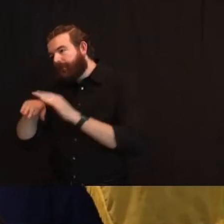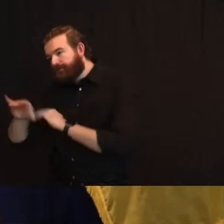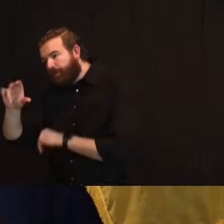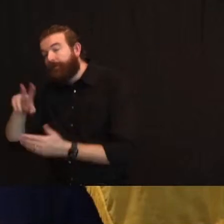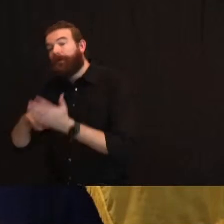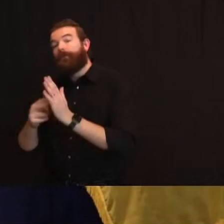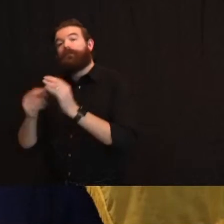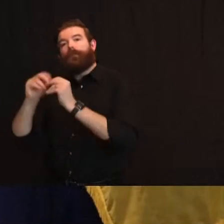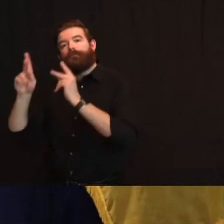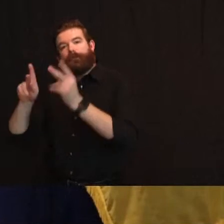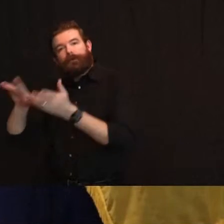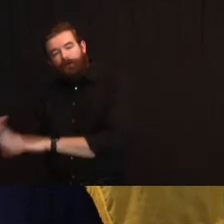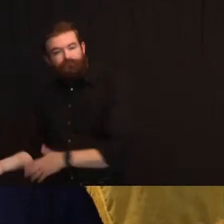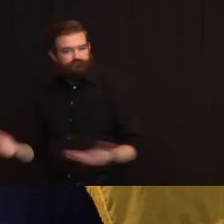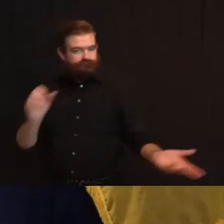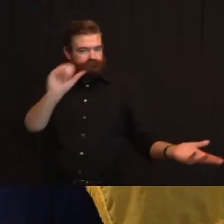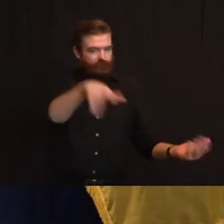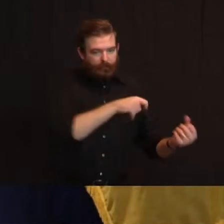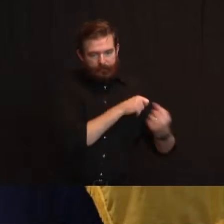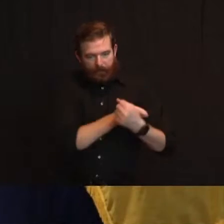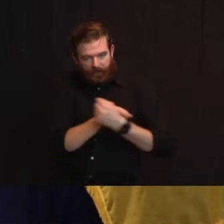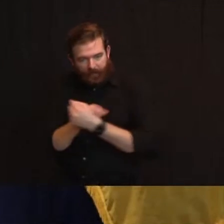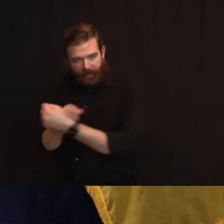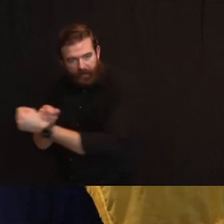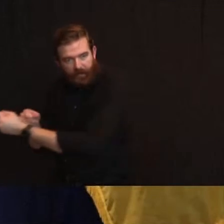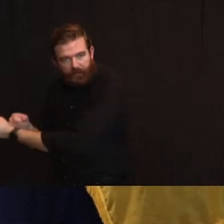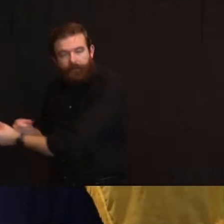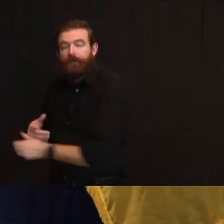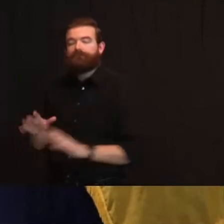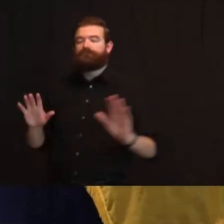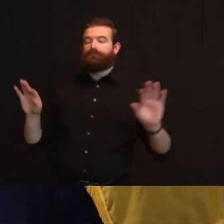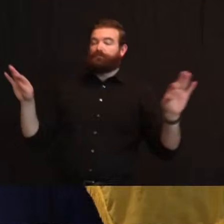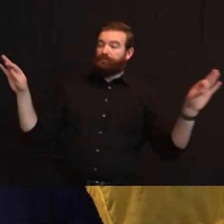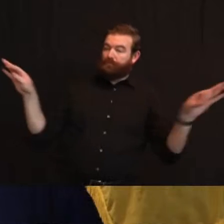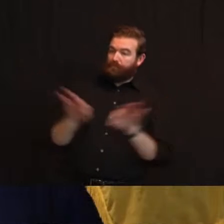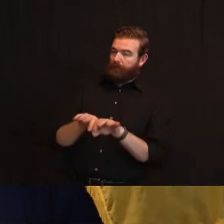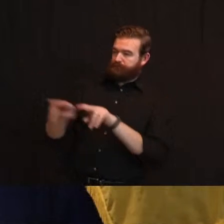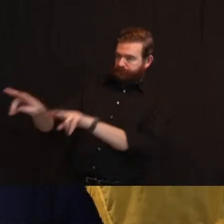divert, but less than we did a week ago, and God willing, it stays that way.